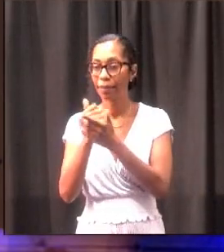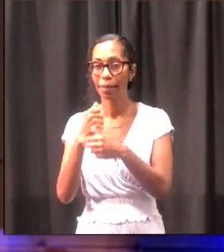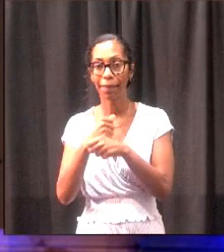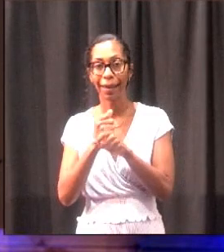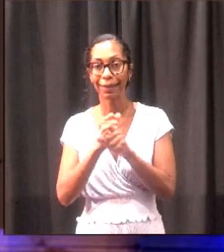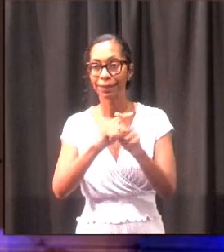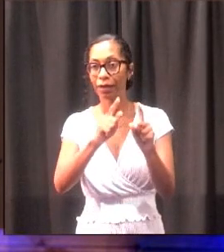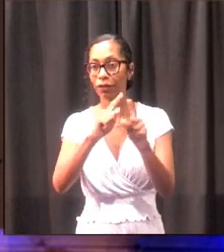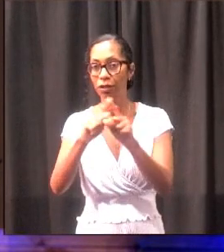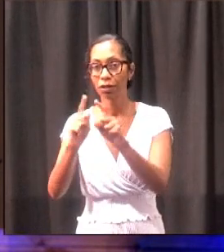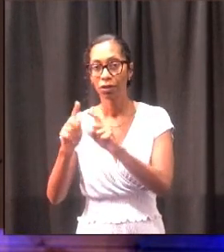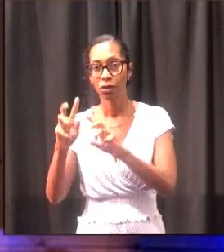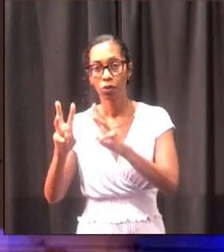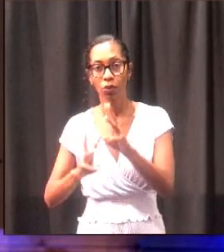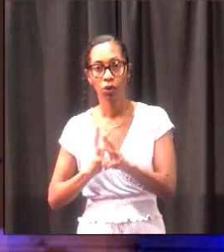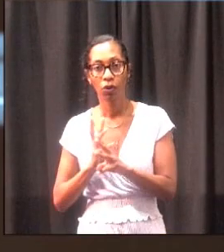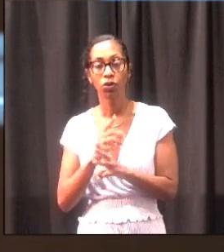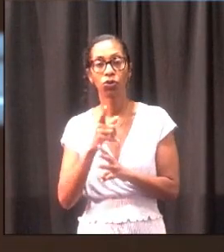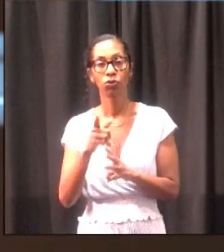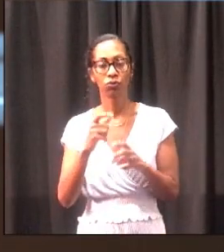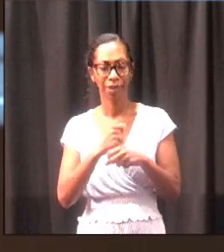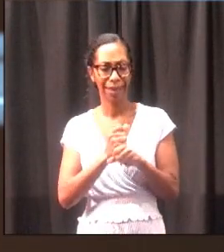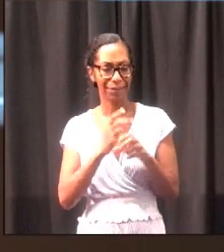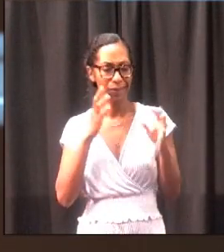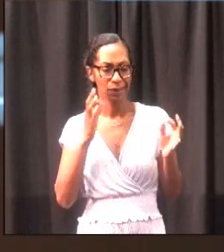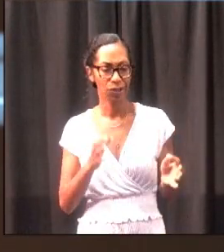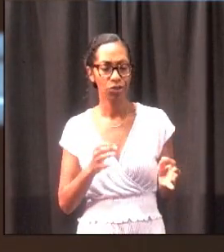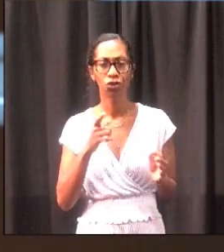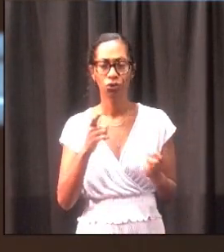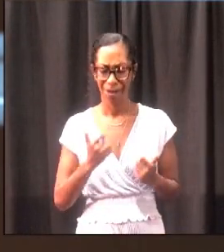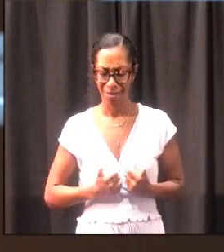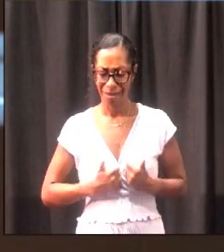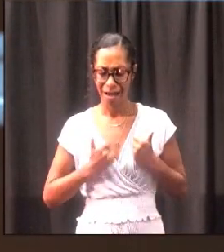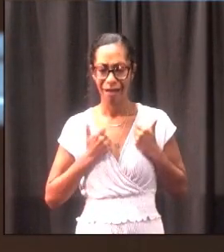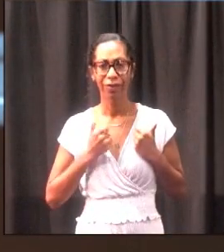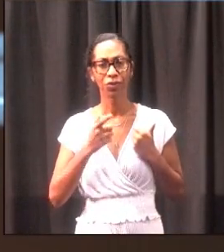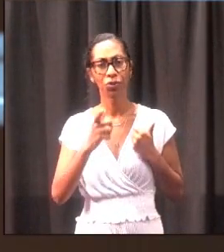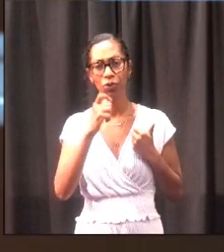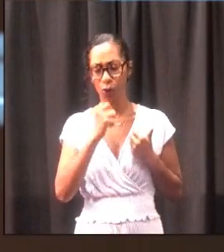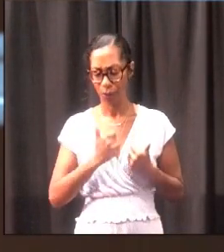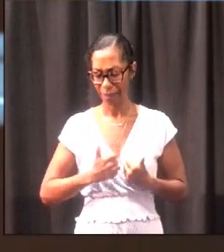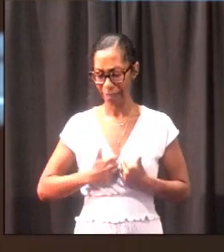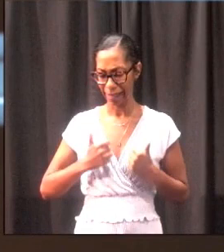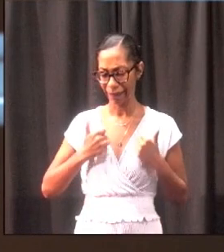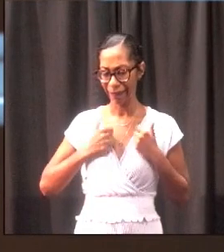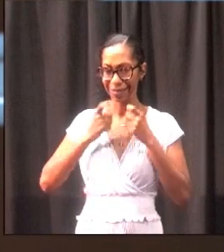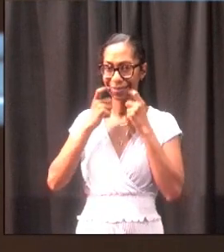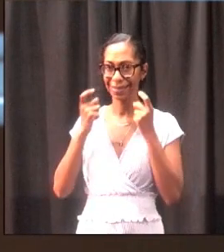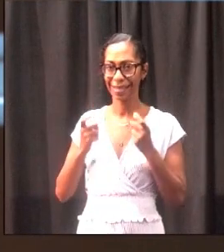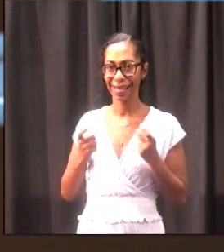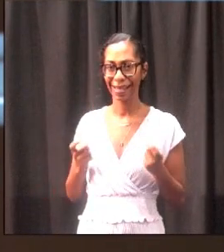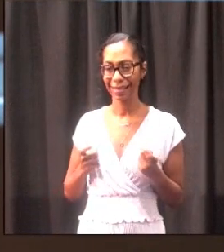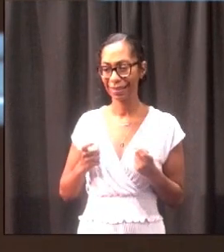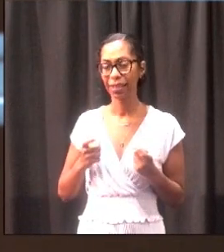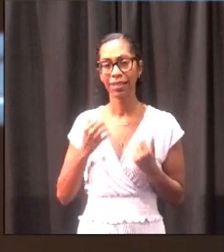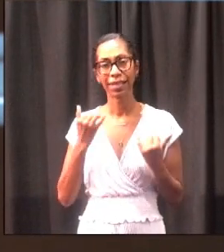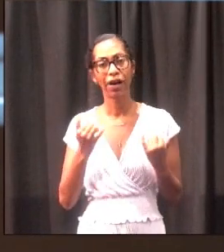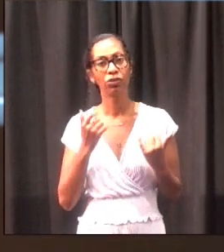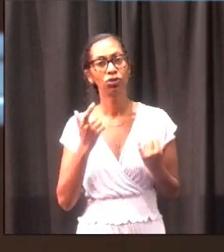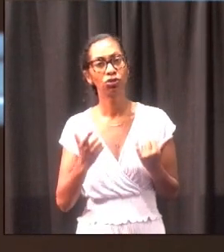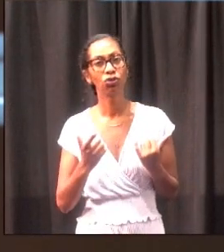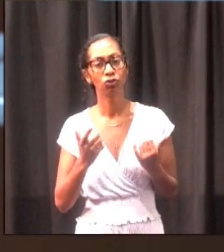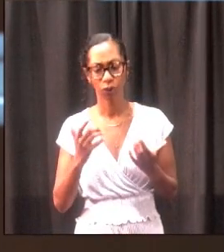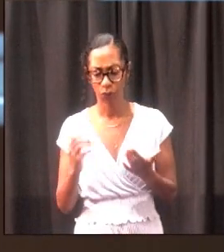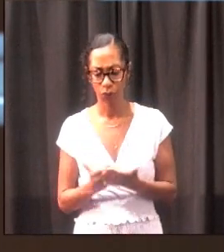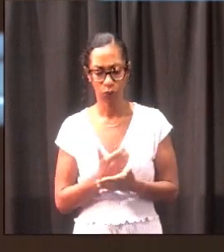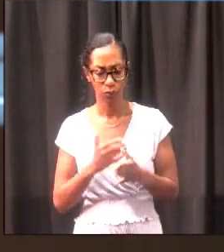decision maker. And as men and women of God, you are alive in Christ. And you no longer live in sin. You now live in Christ. You're